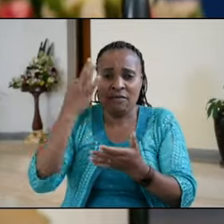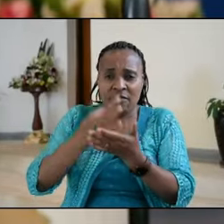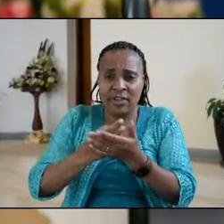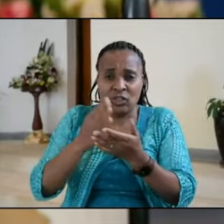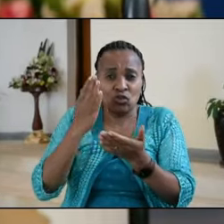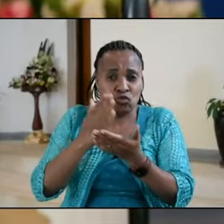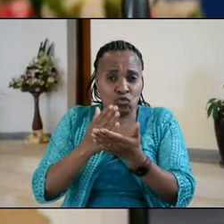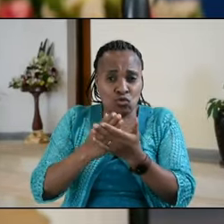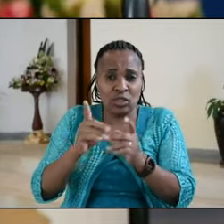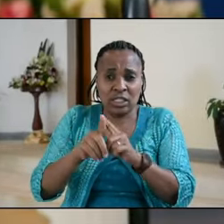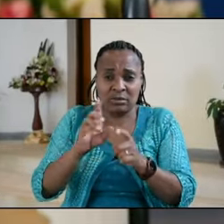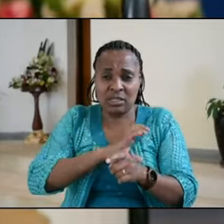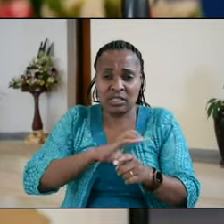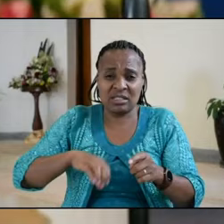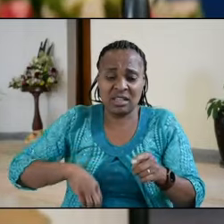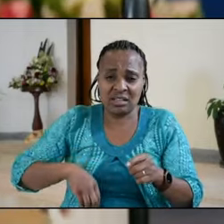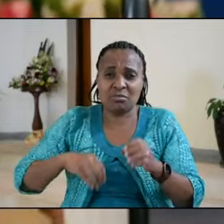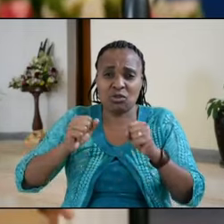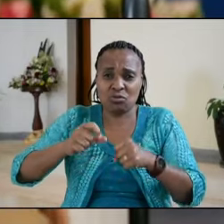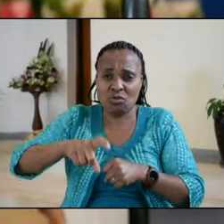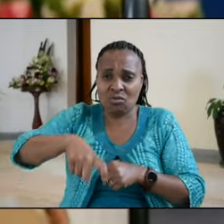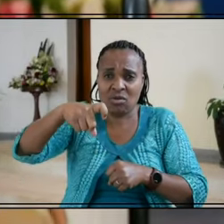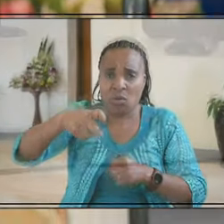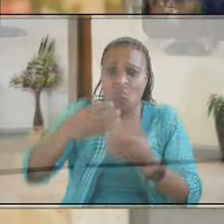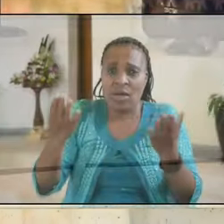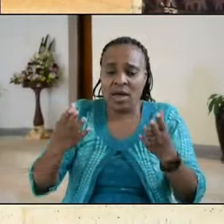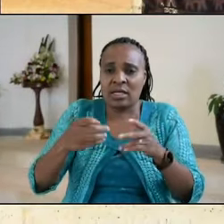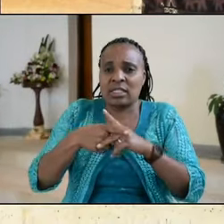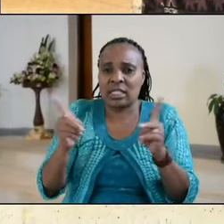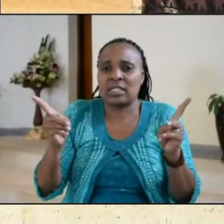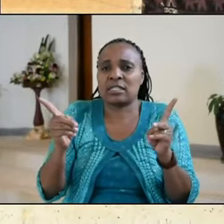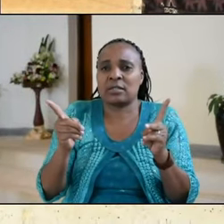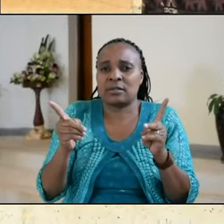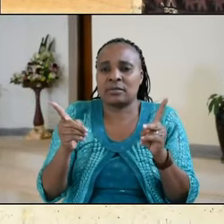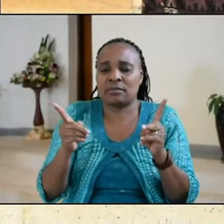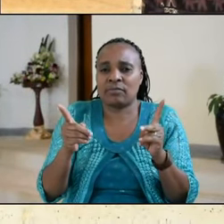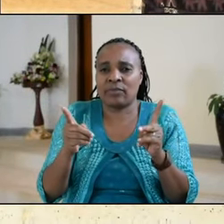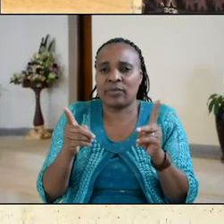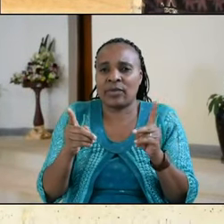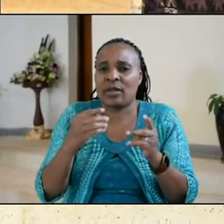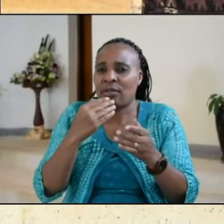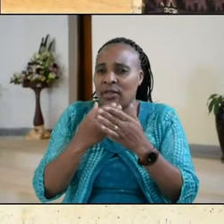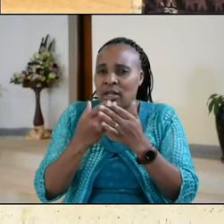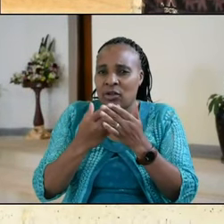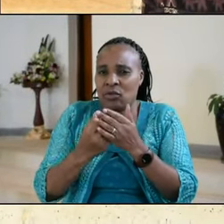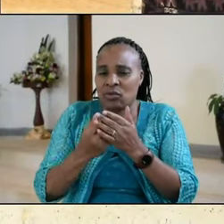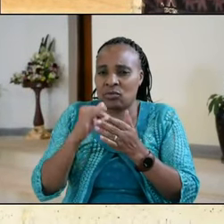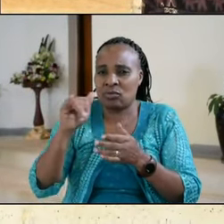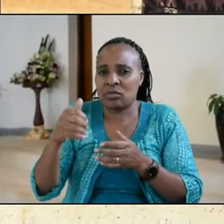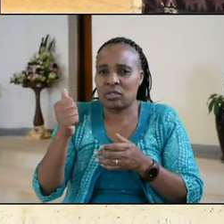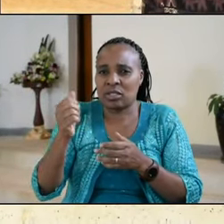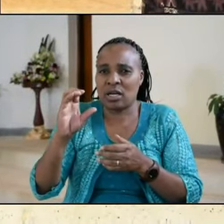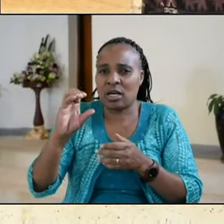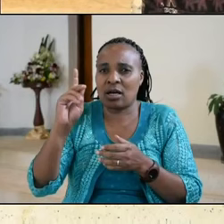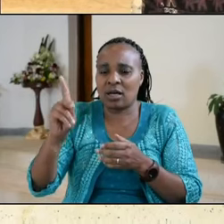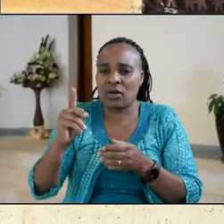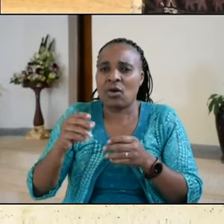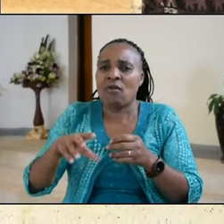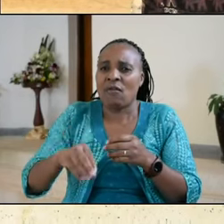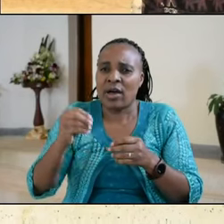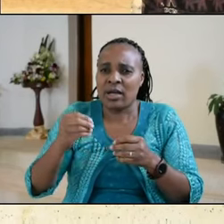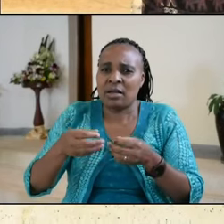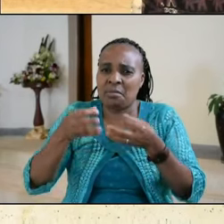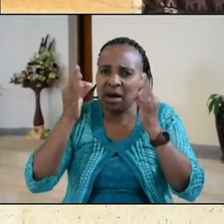really anchored in the book of Genesis. Thank you, Jeff. So we find marriage as an institution in the Word of God.